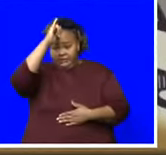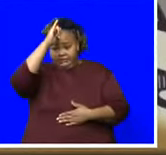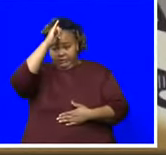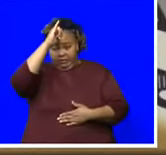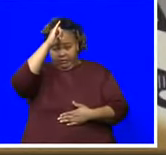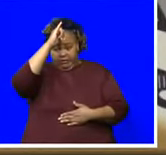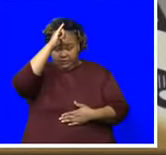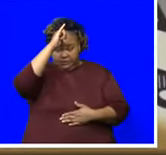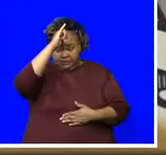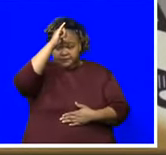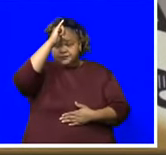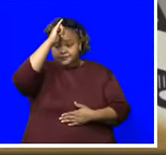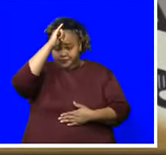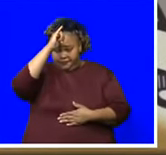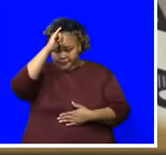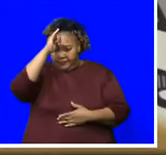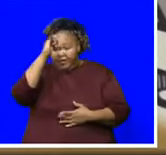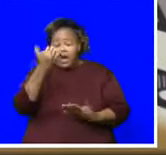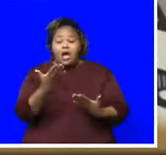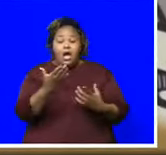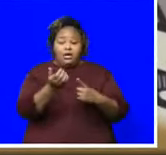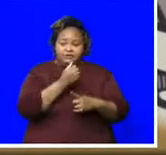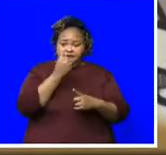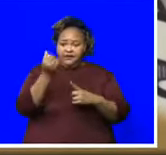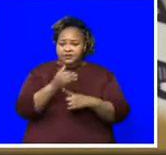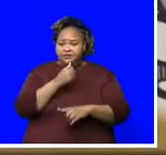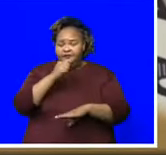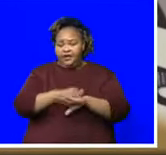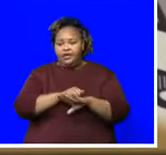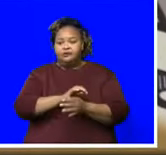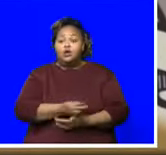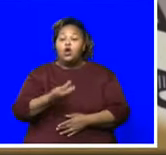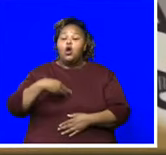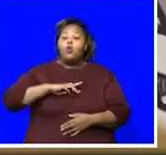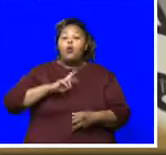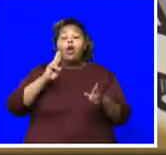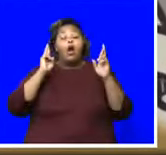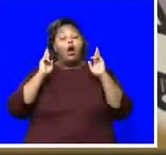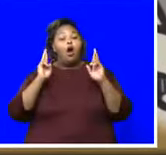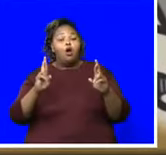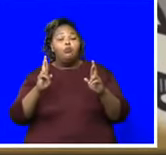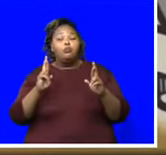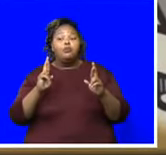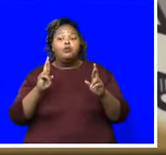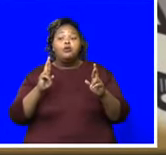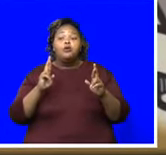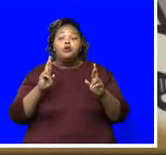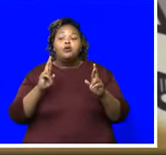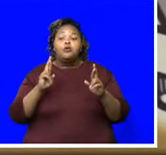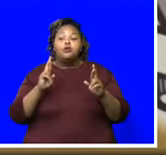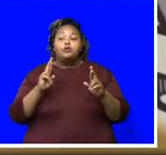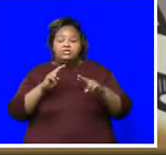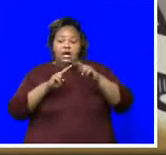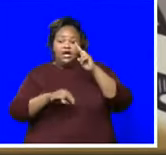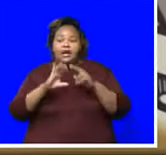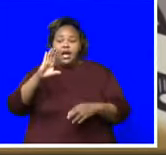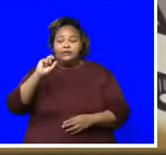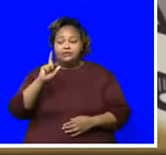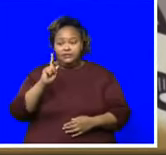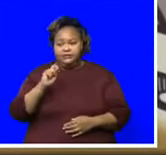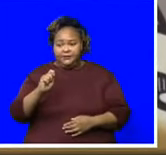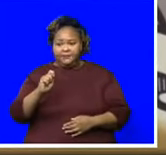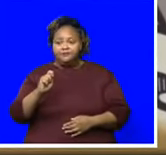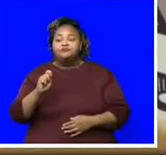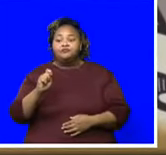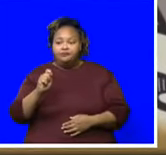And we believe that in the spirit of innovation and technology, pupils should start learning computer